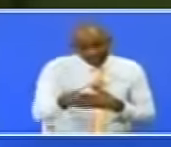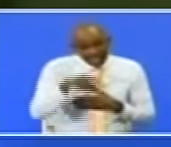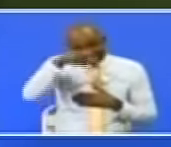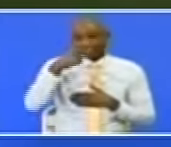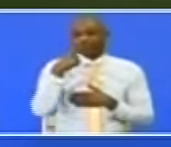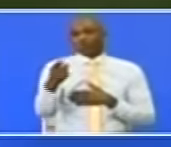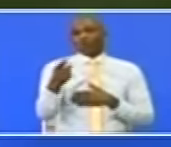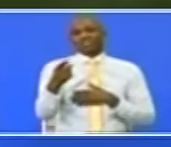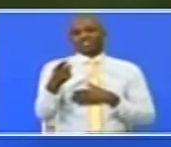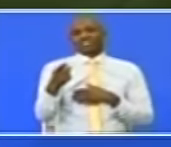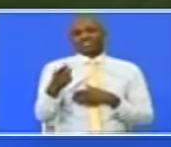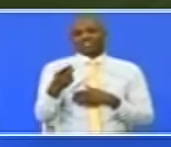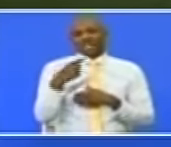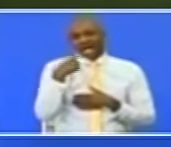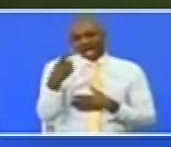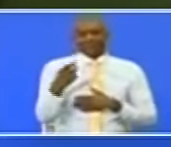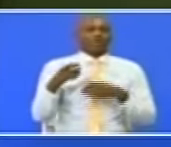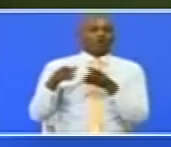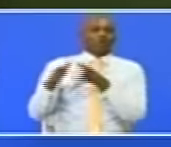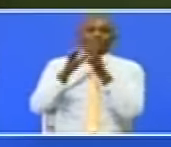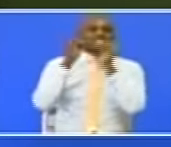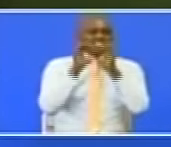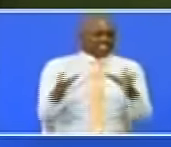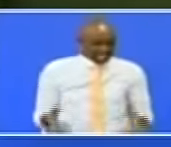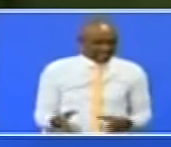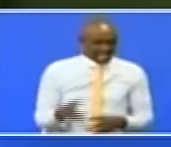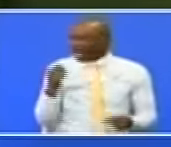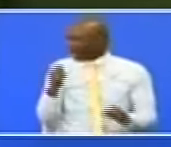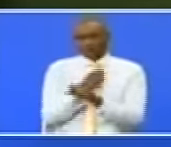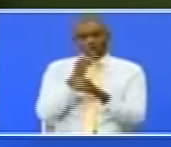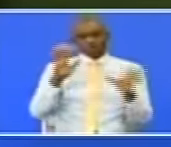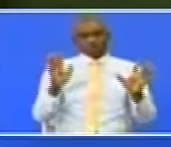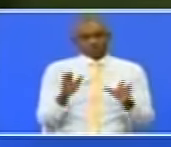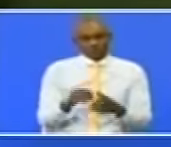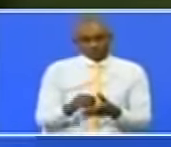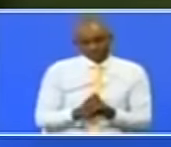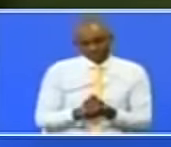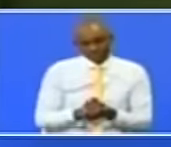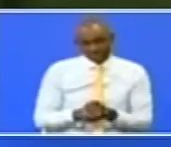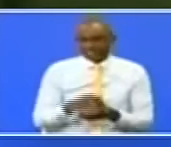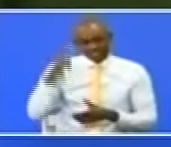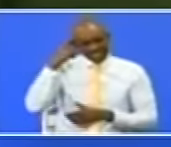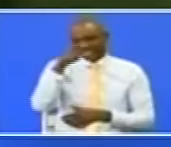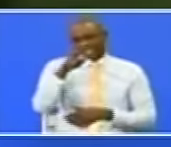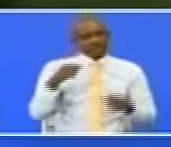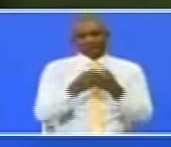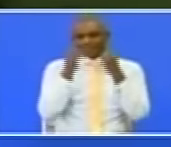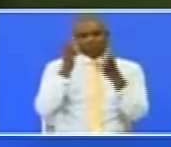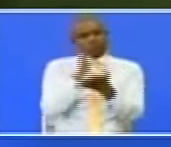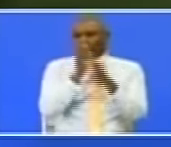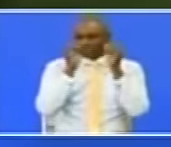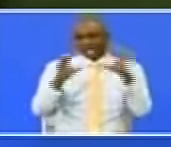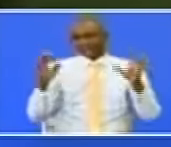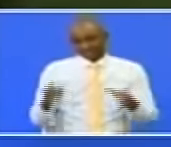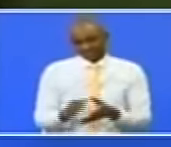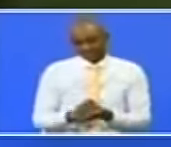told that there is no more vacancy and were admitted. I don't think that one is a true record